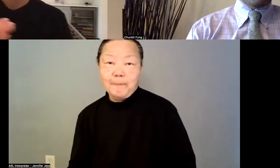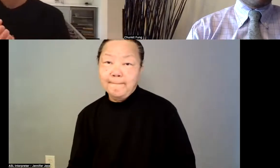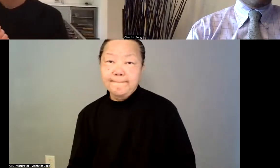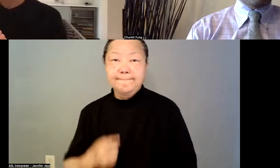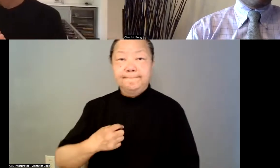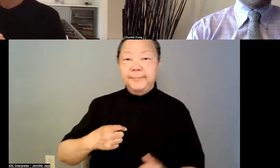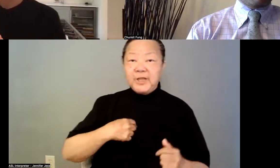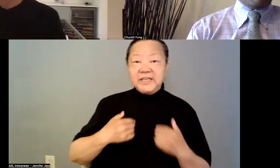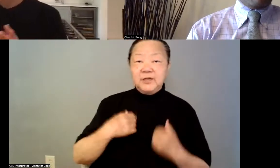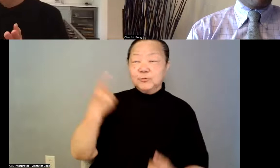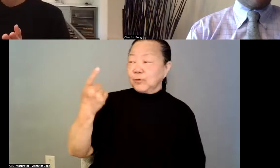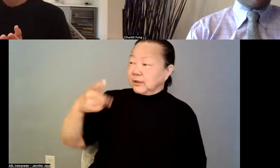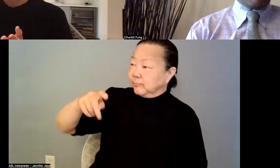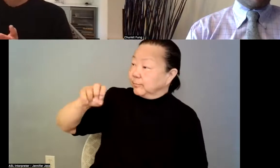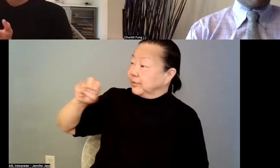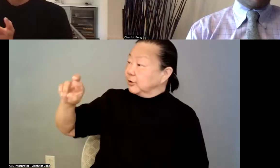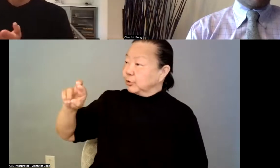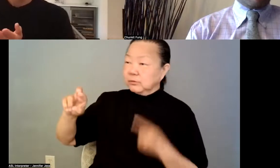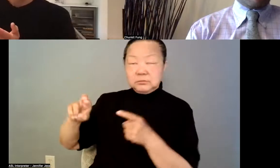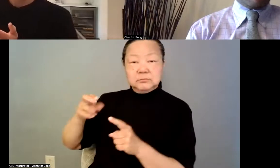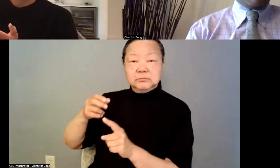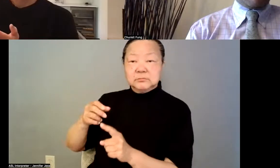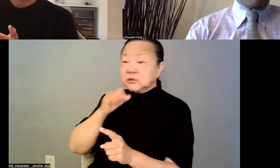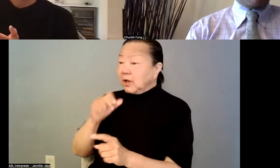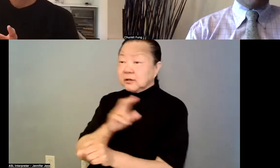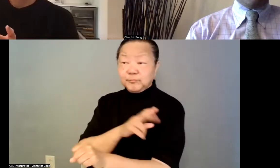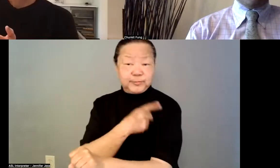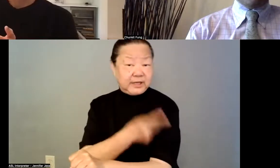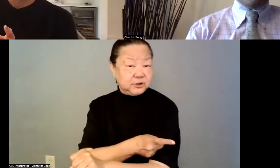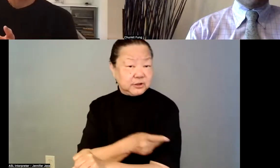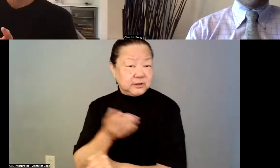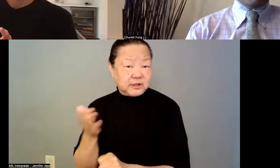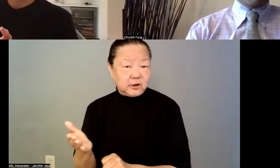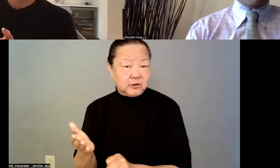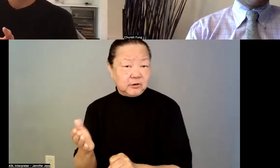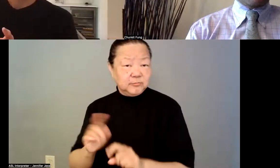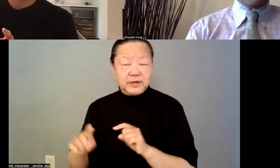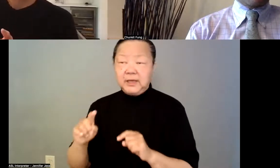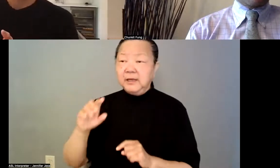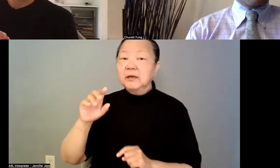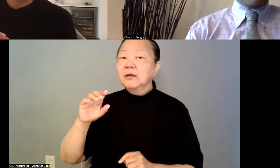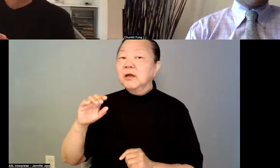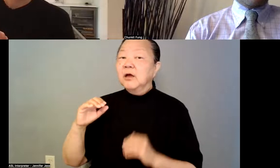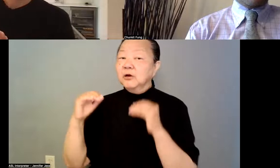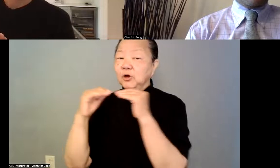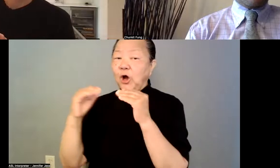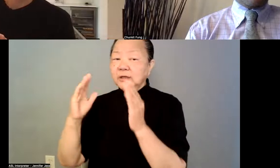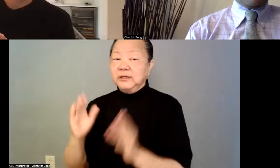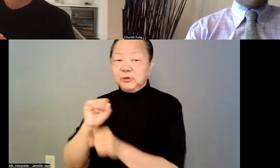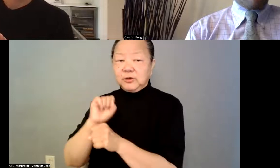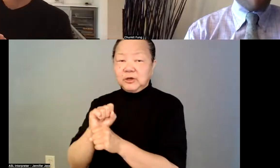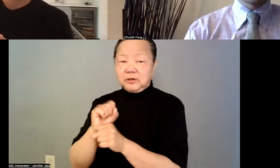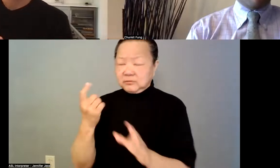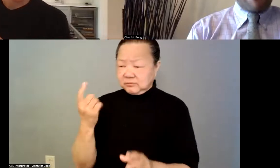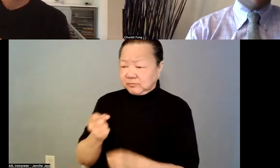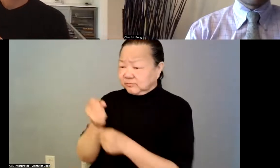peer who's not, it wasn't a patient, their colleague actually had an outburst against them where they